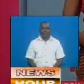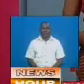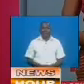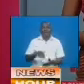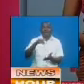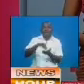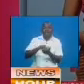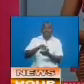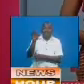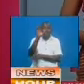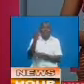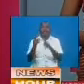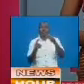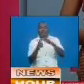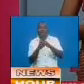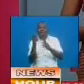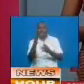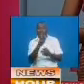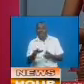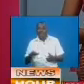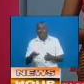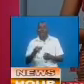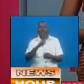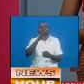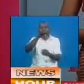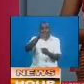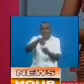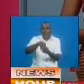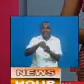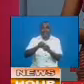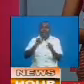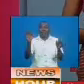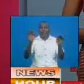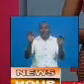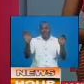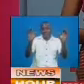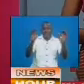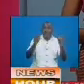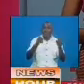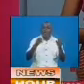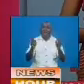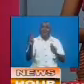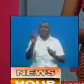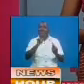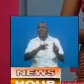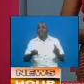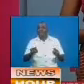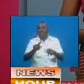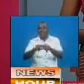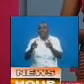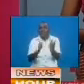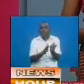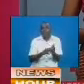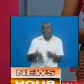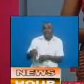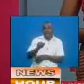Christmas is here again and children will by all means not be left out. As part of the festive celebrations, a number of pupils from different schools in the